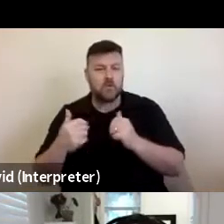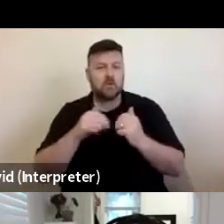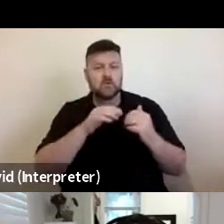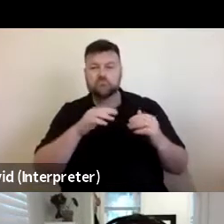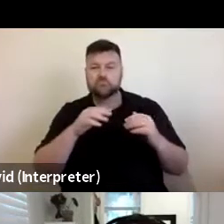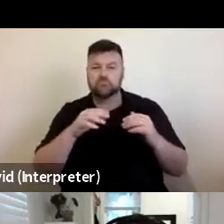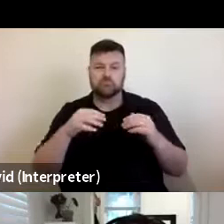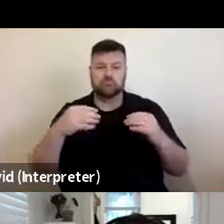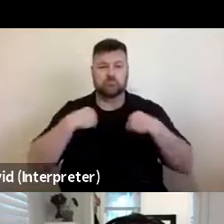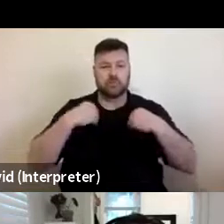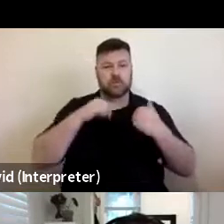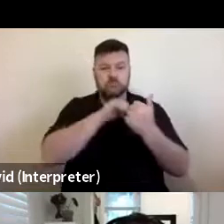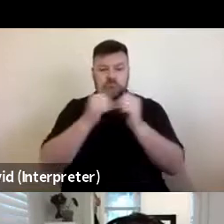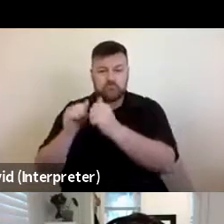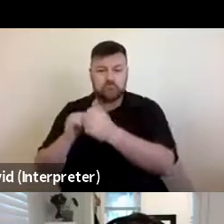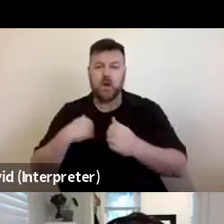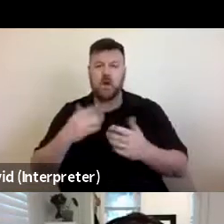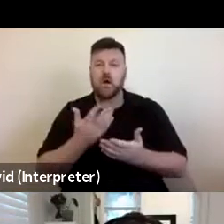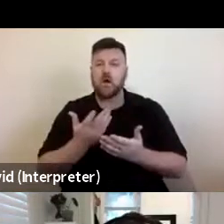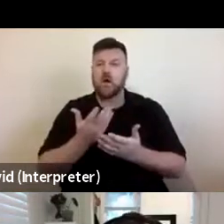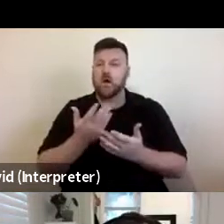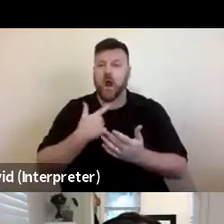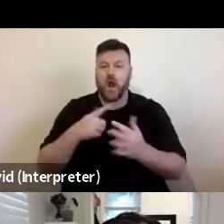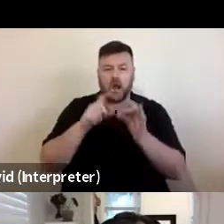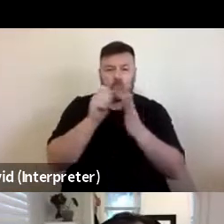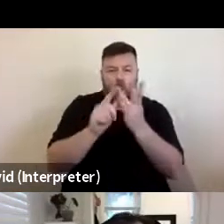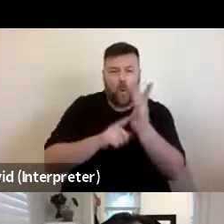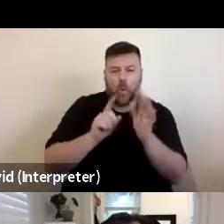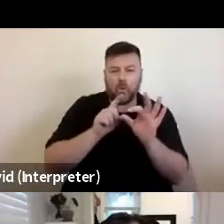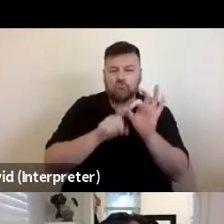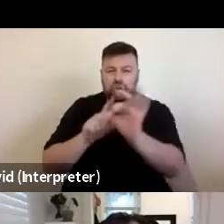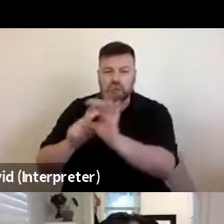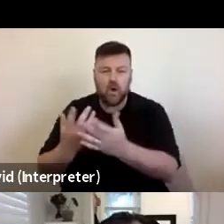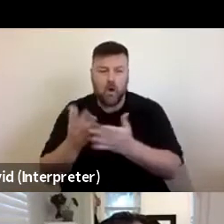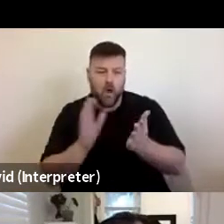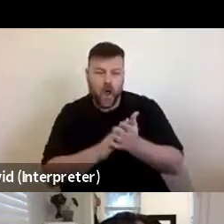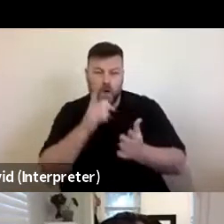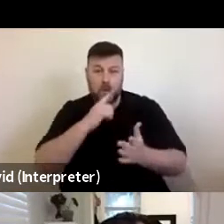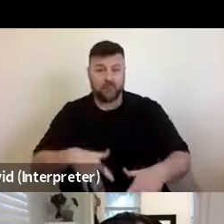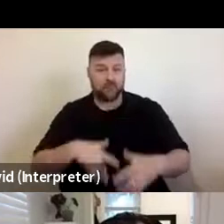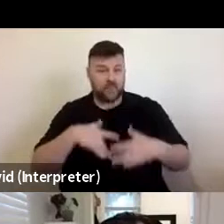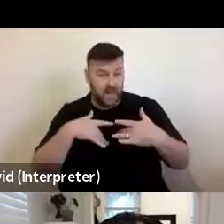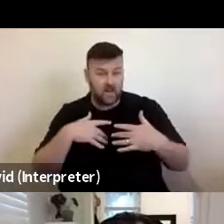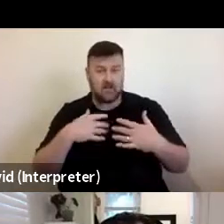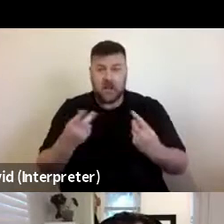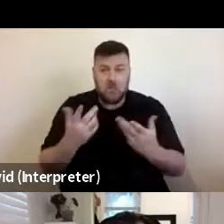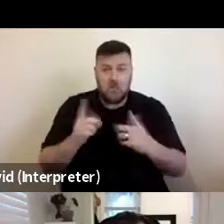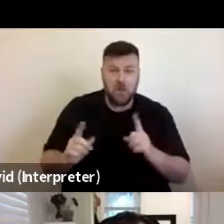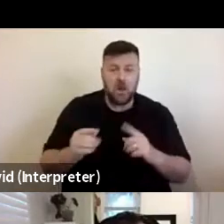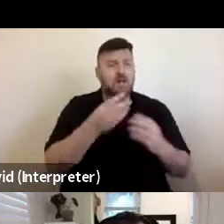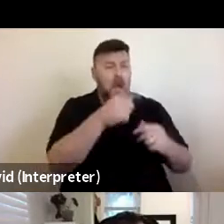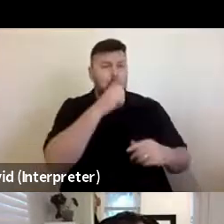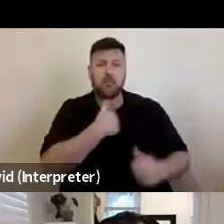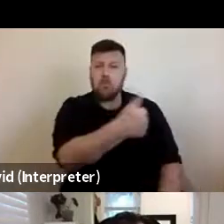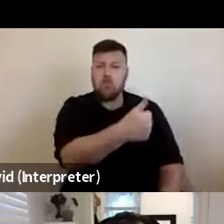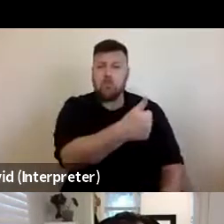feeling about going back in. There's still a lot of, some people are very flexible, are okay with it, and some